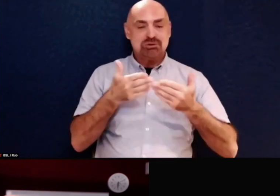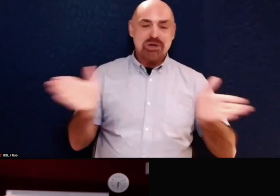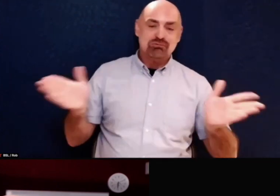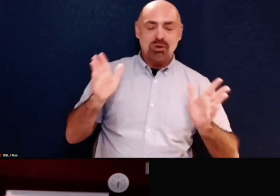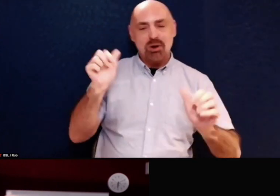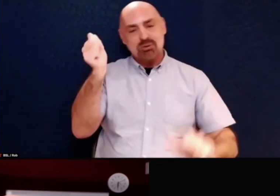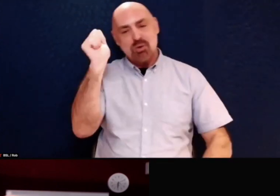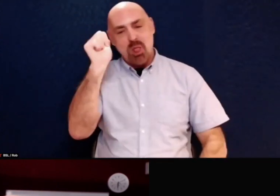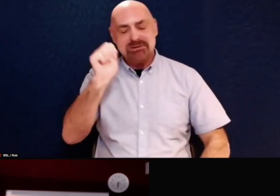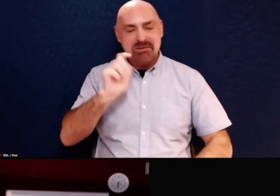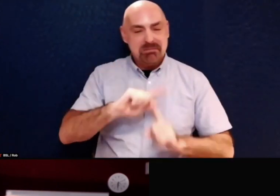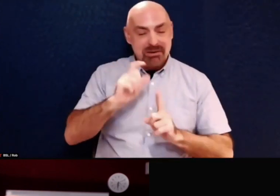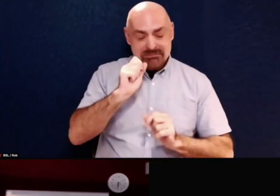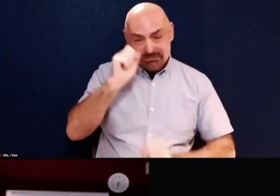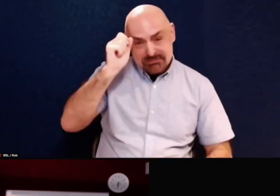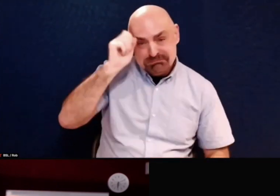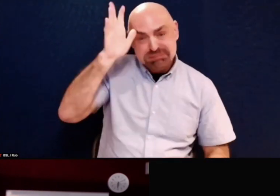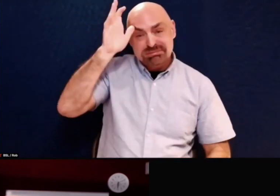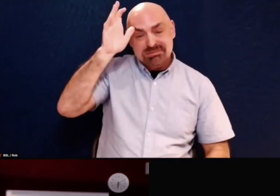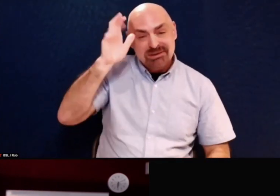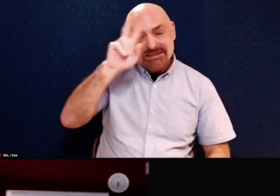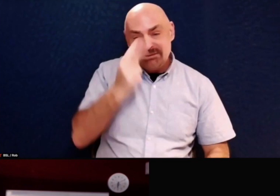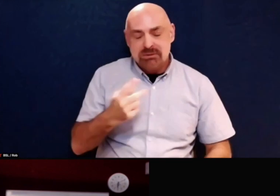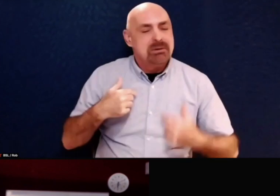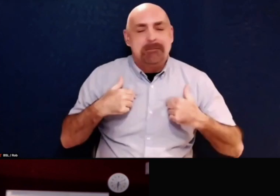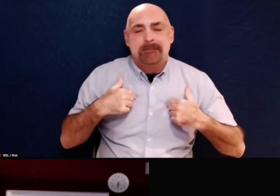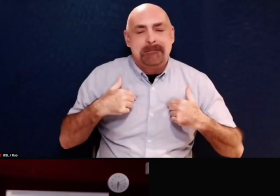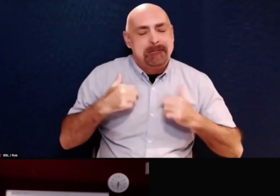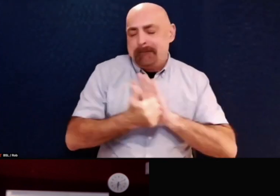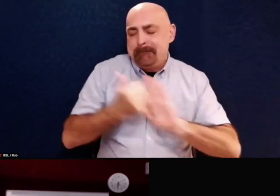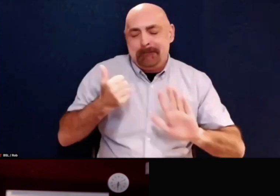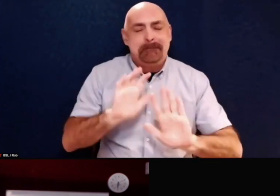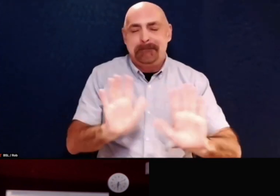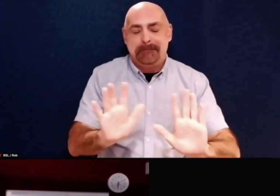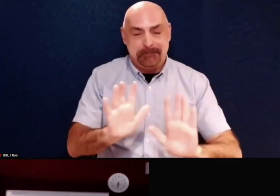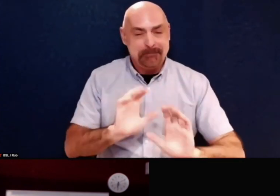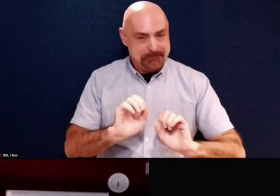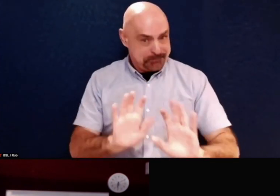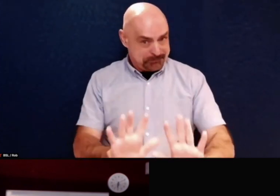but it's not a field that I am absolutely in the middle of at all.